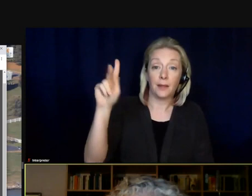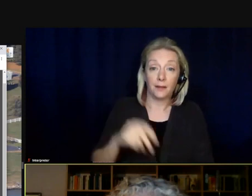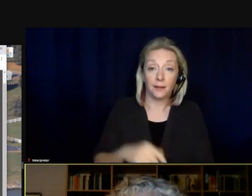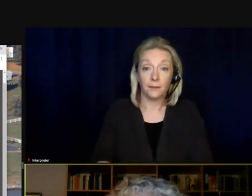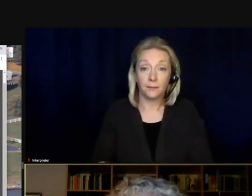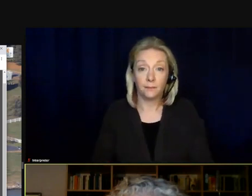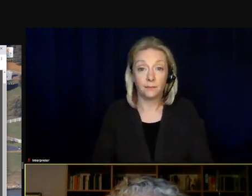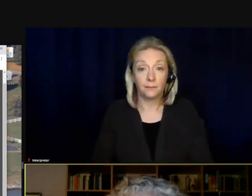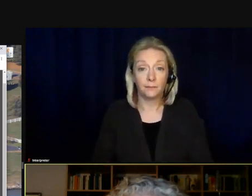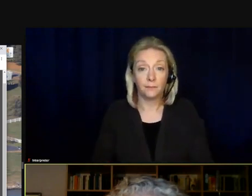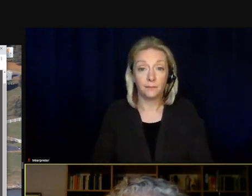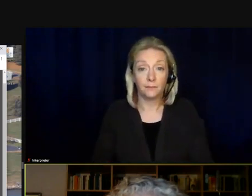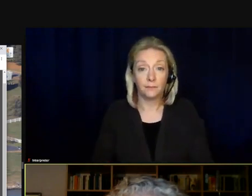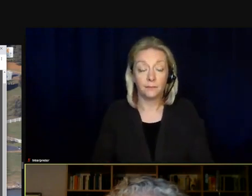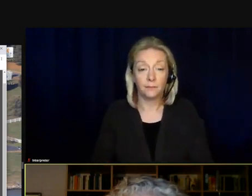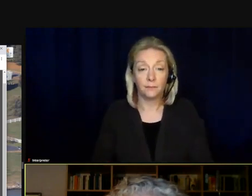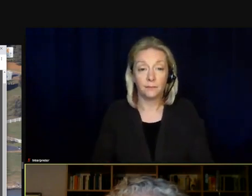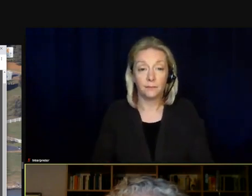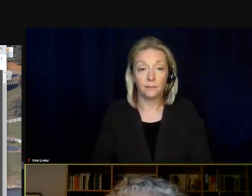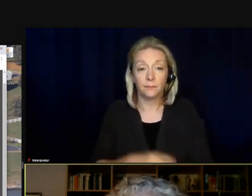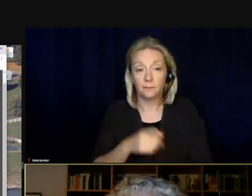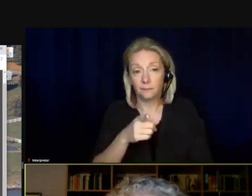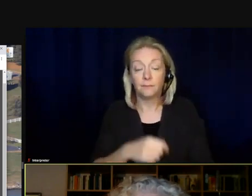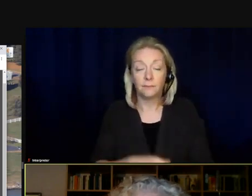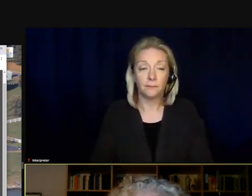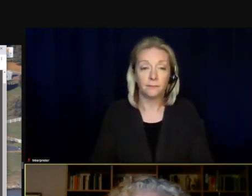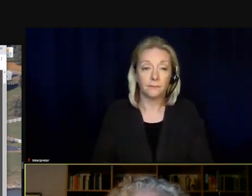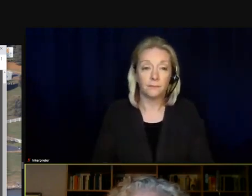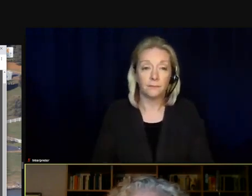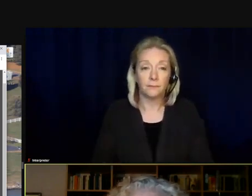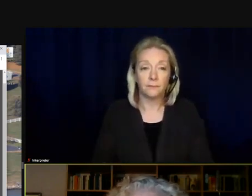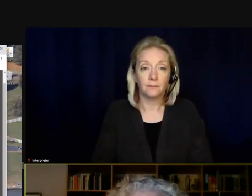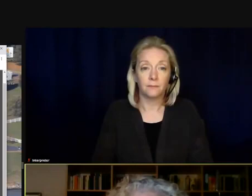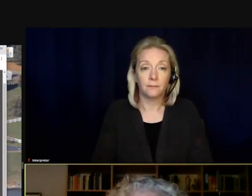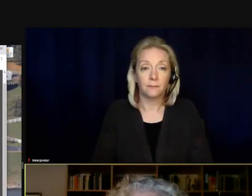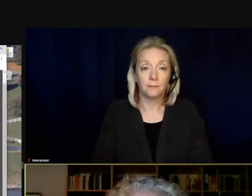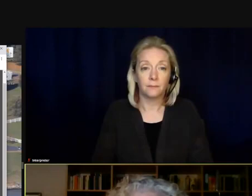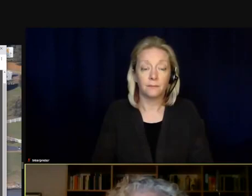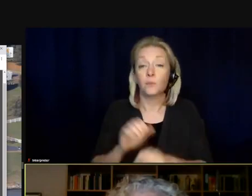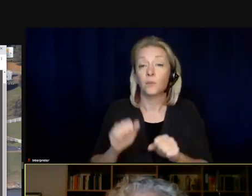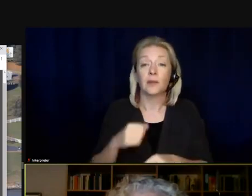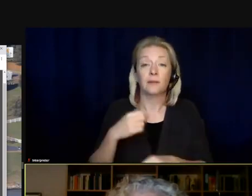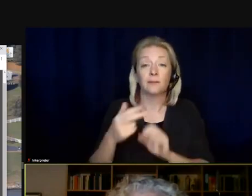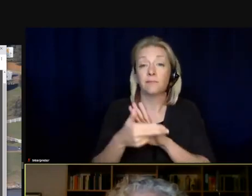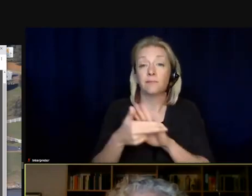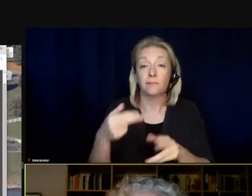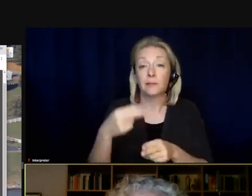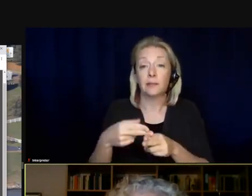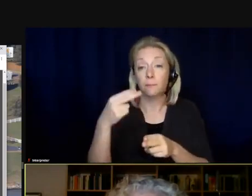okay, it'll choose the location. And then you can name your image in the